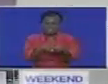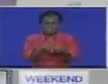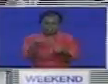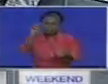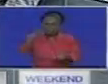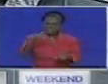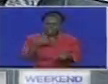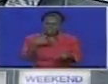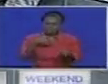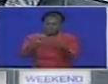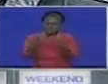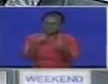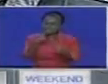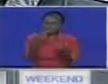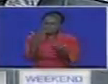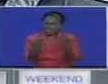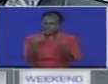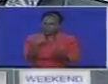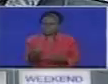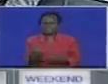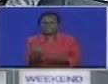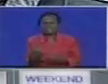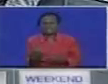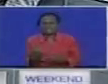No, the structures should be in place. Would it be fair to say that... Let me tell you that's wrong.